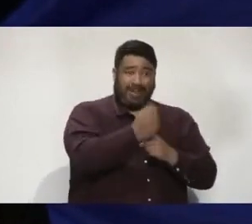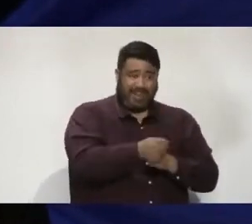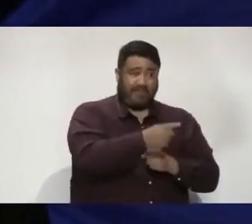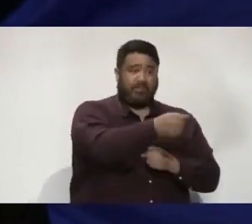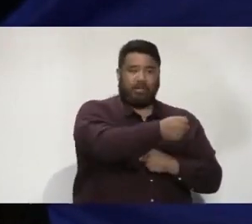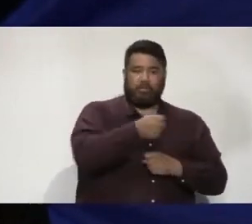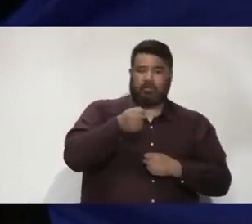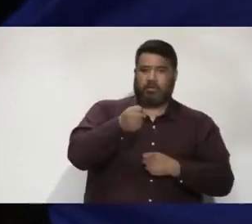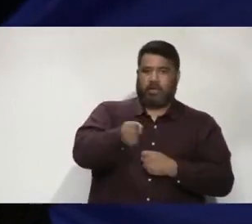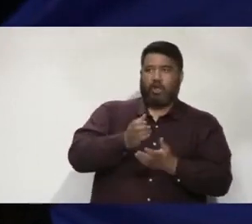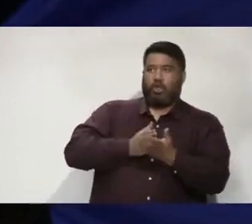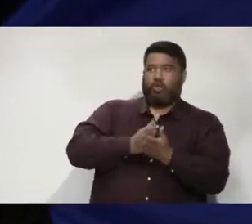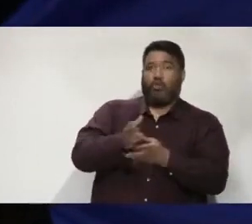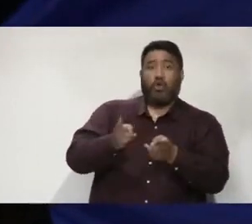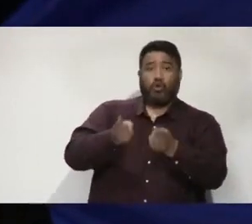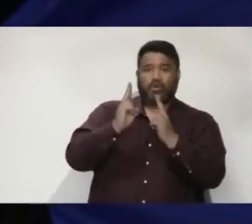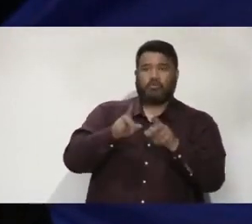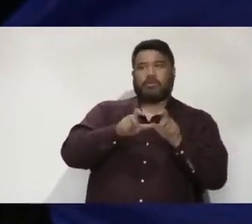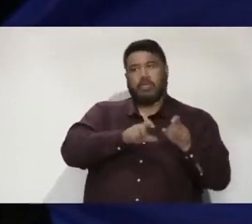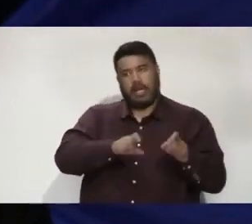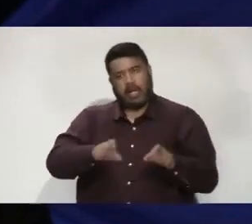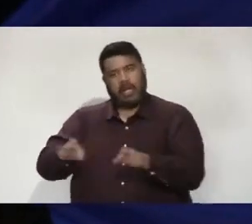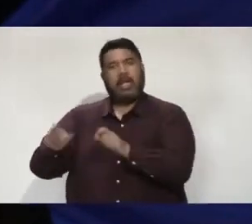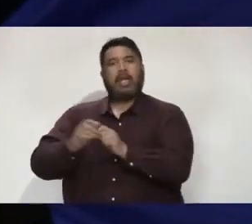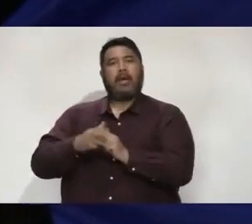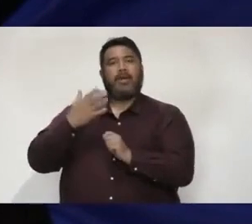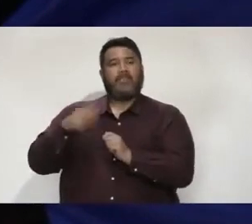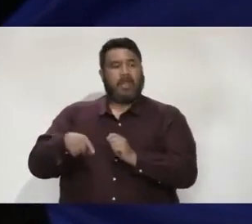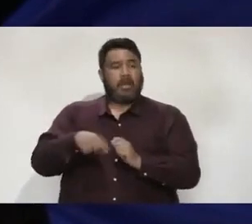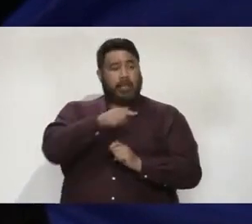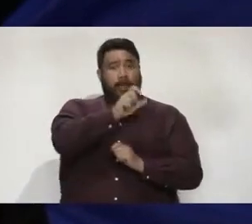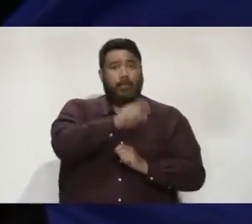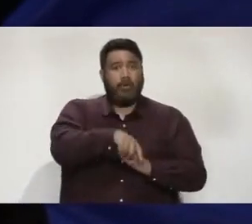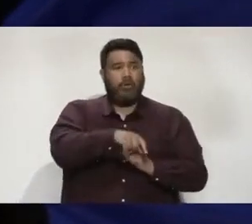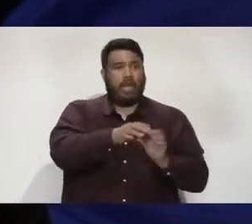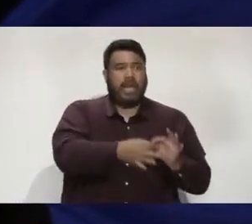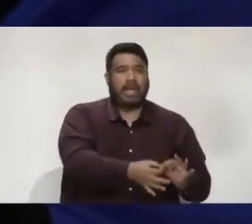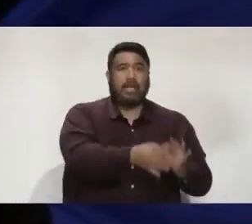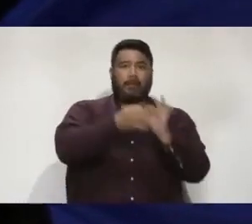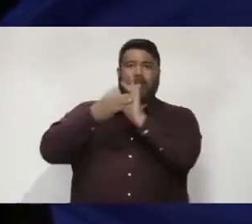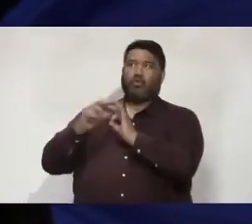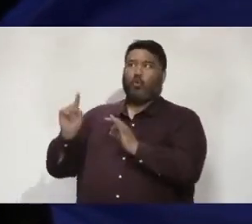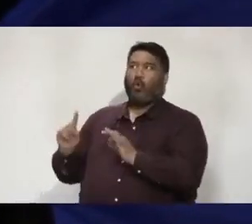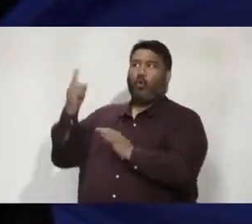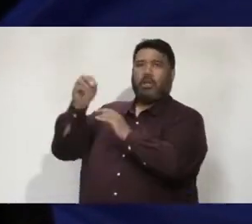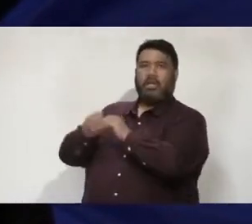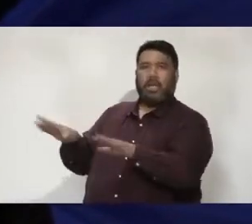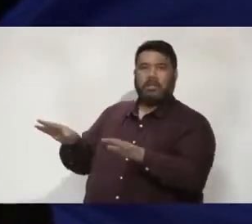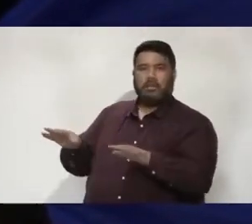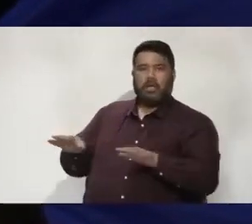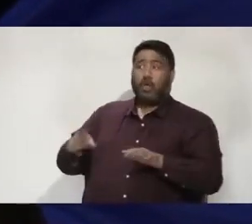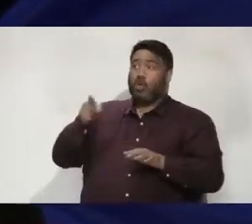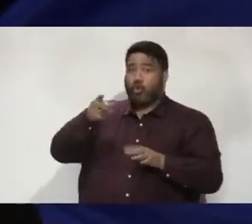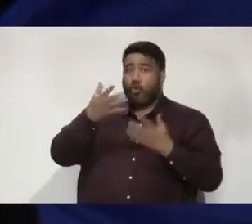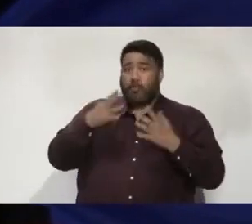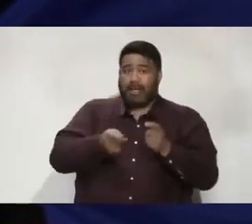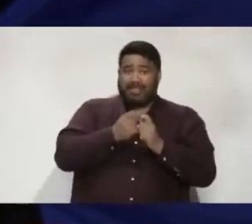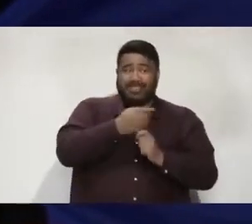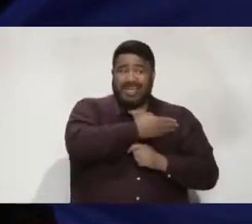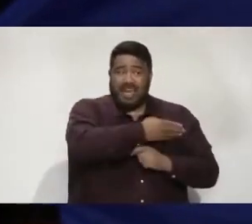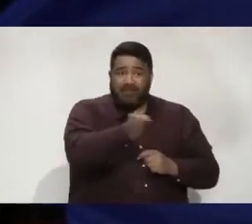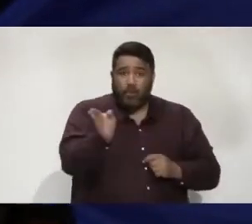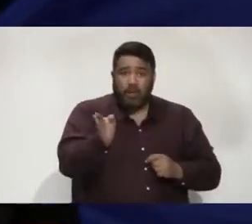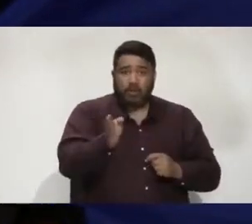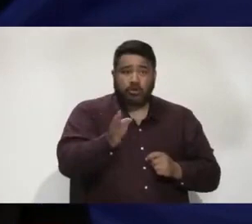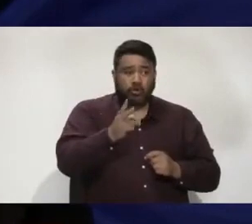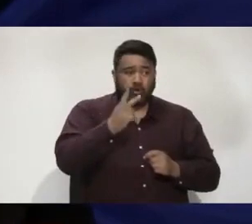or quarantine facilities in terms of linking it back to that Auckland cluster? Have you tested everyone that you can to check whether there is a